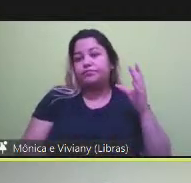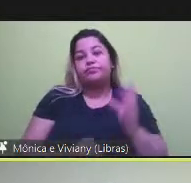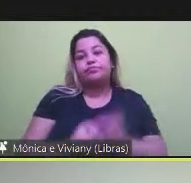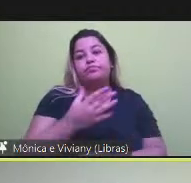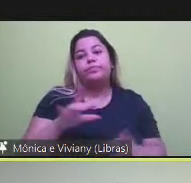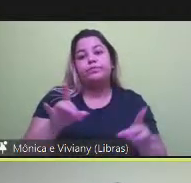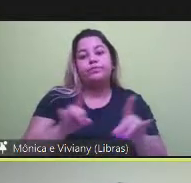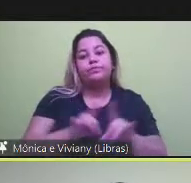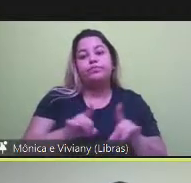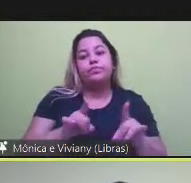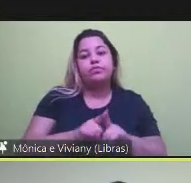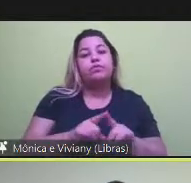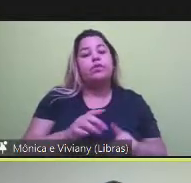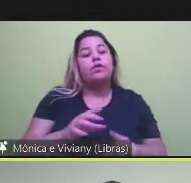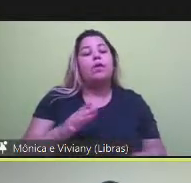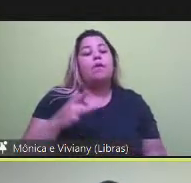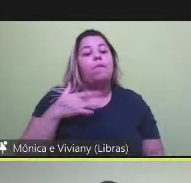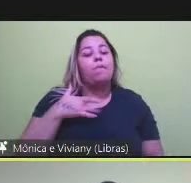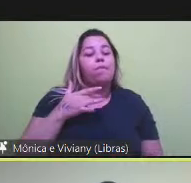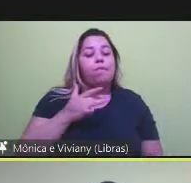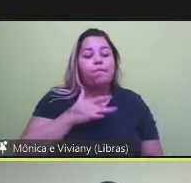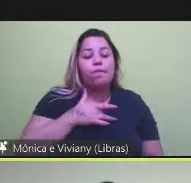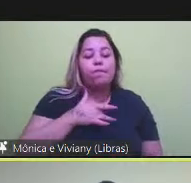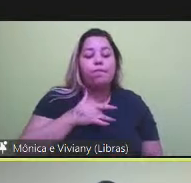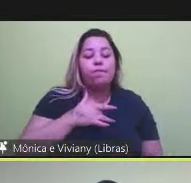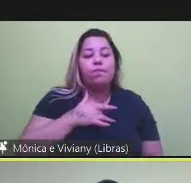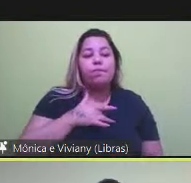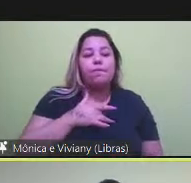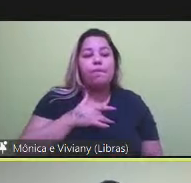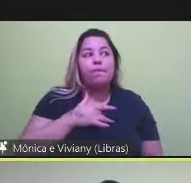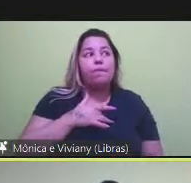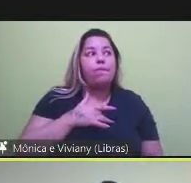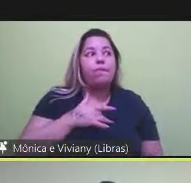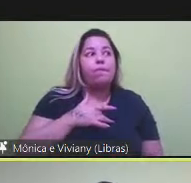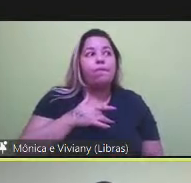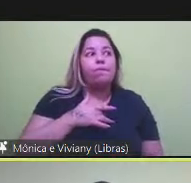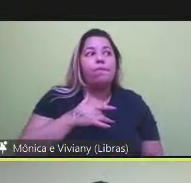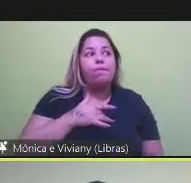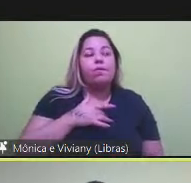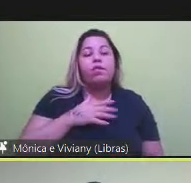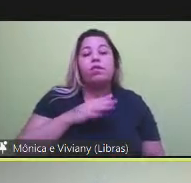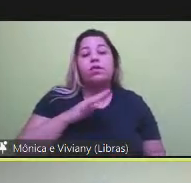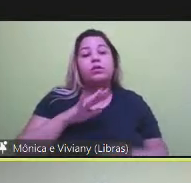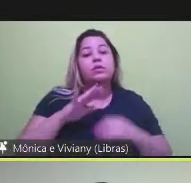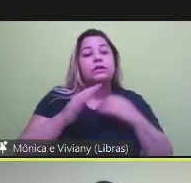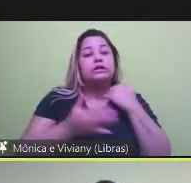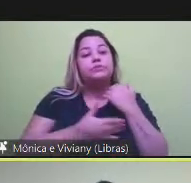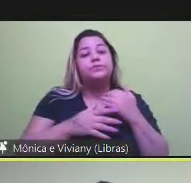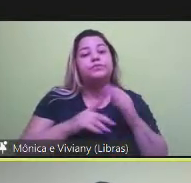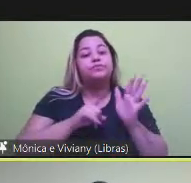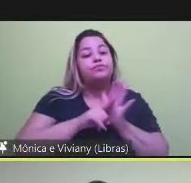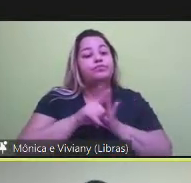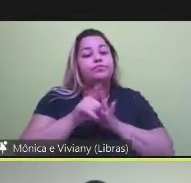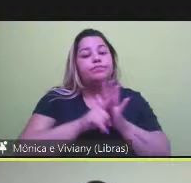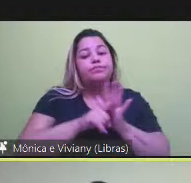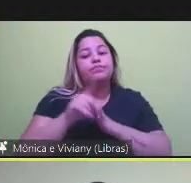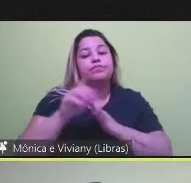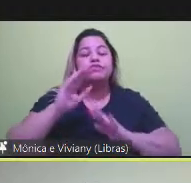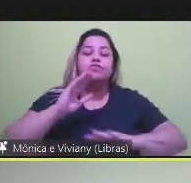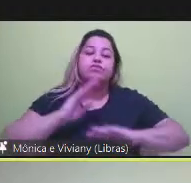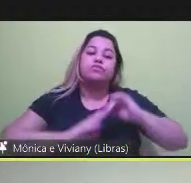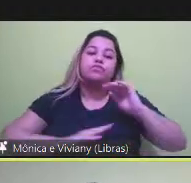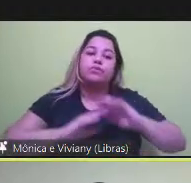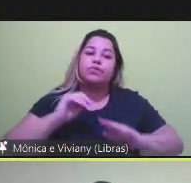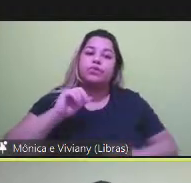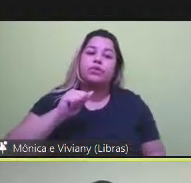created a circuit, a healthy circuit. All of this is due to the planning of